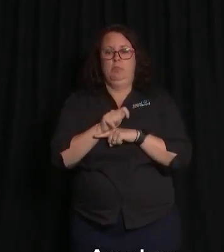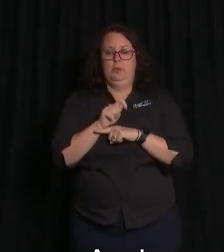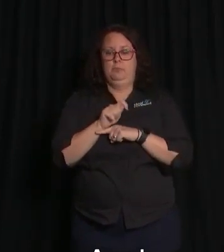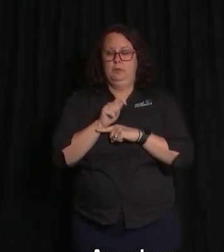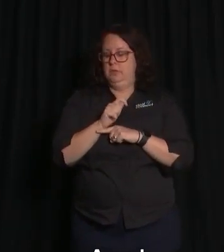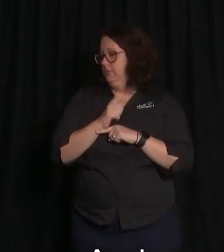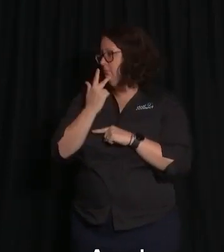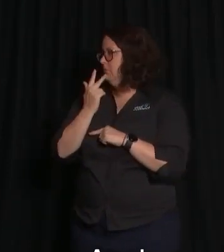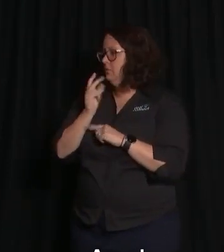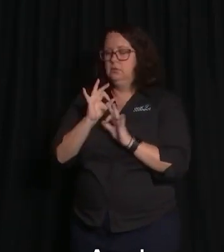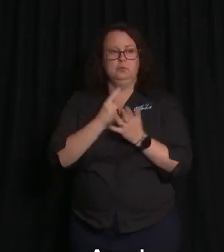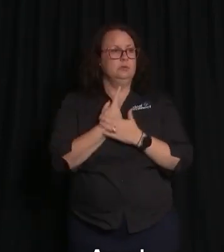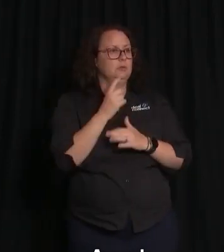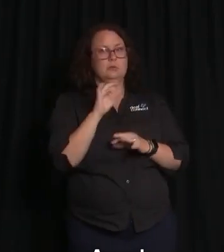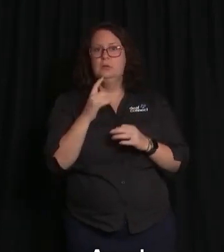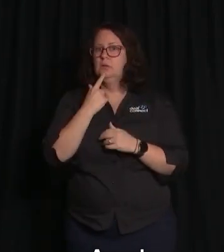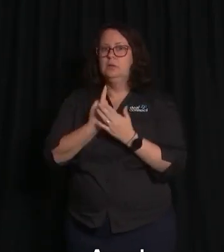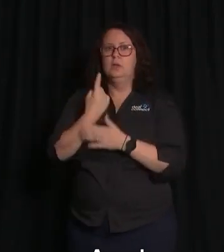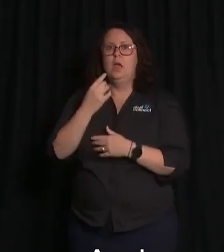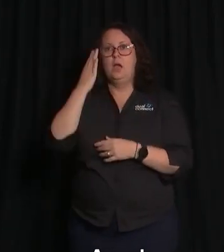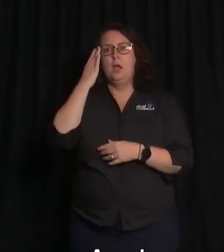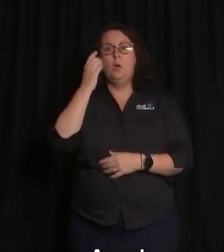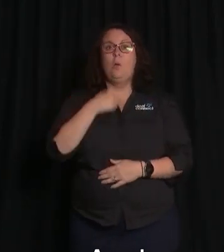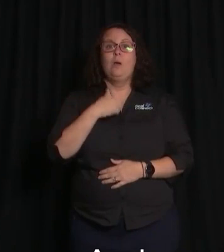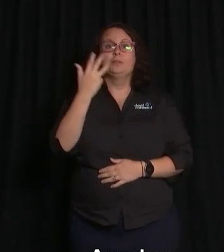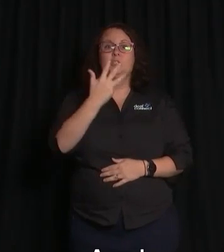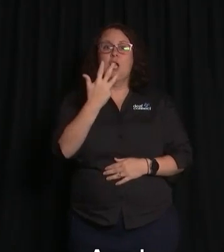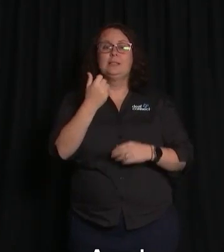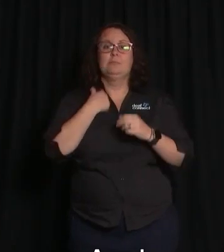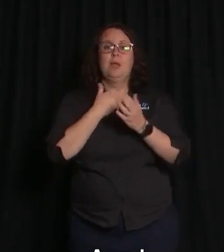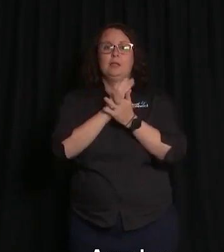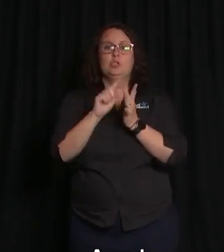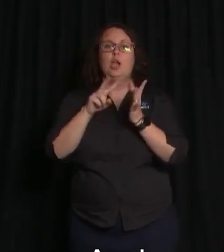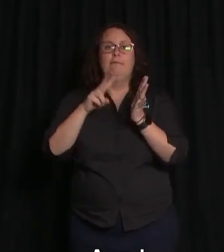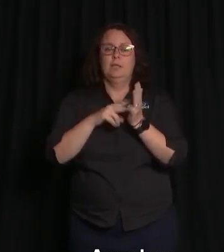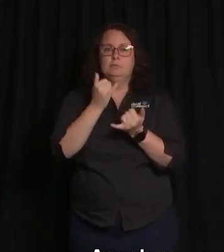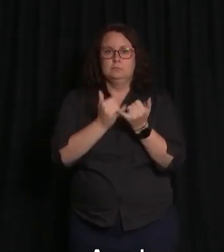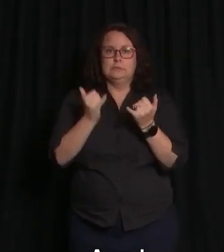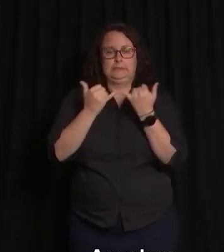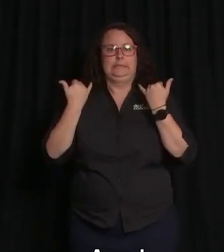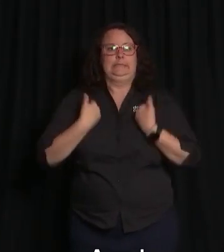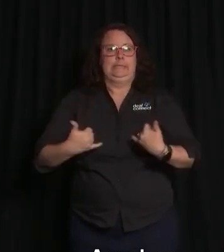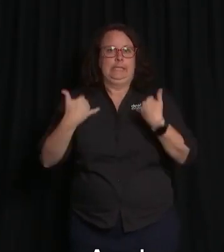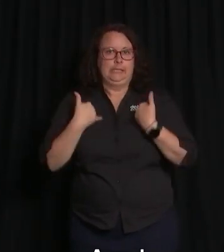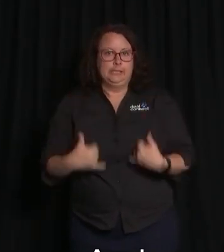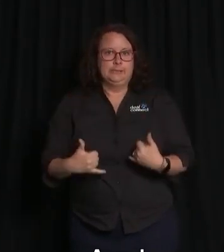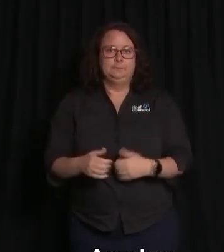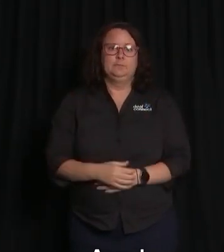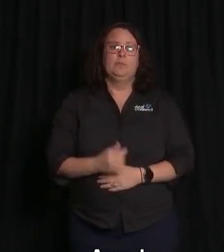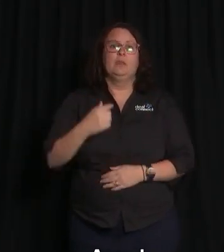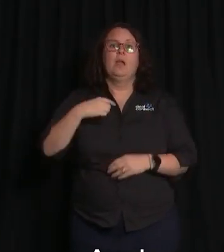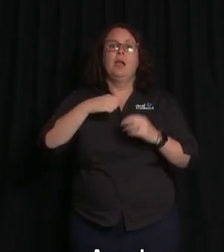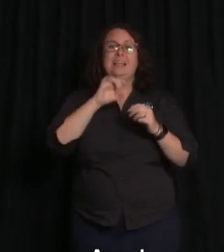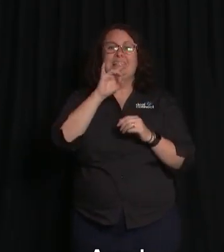about it. By the time I was 19, I had an advanced HIV infection, a viral count in the tens of millions, and an immune